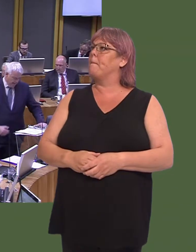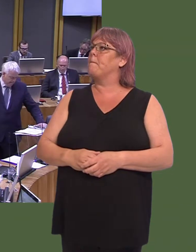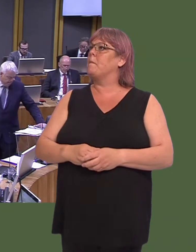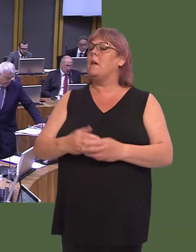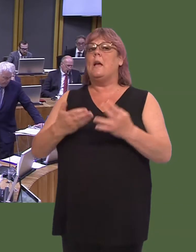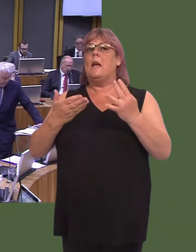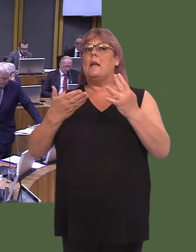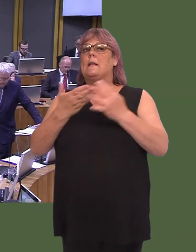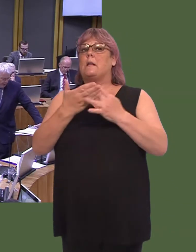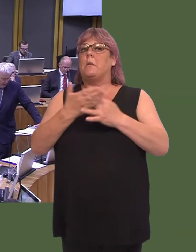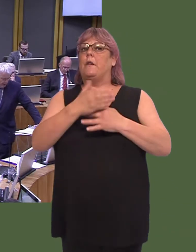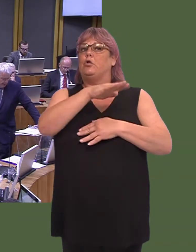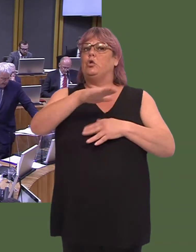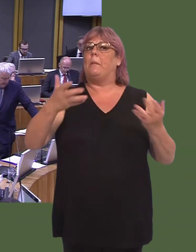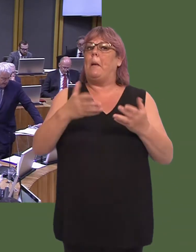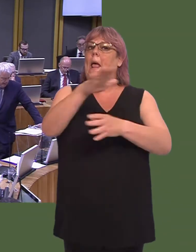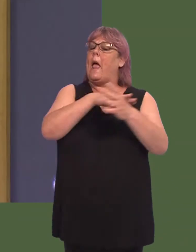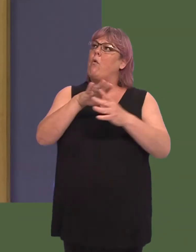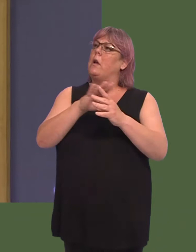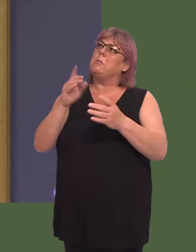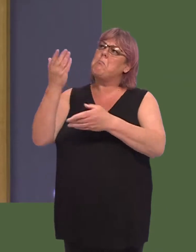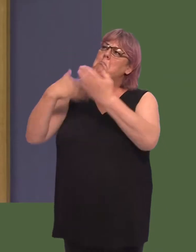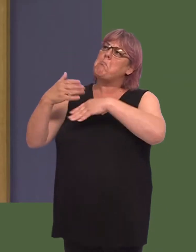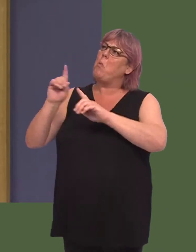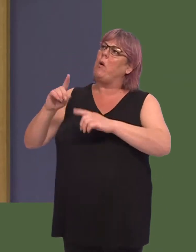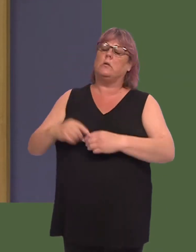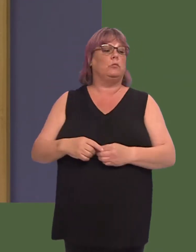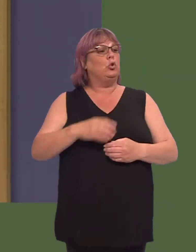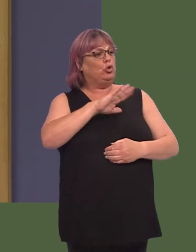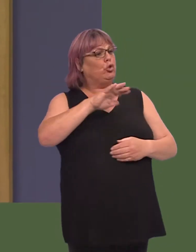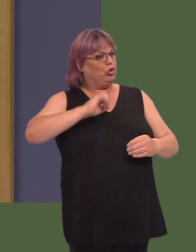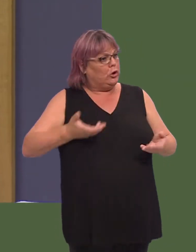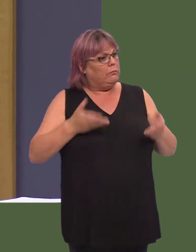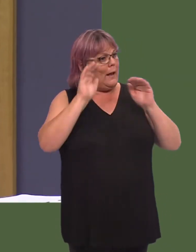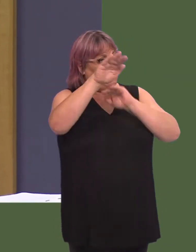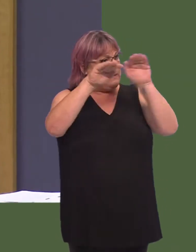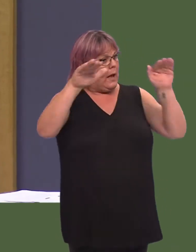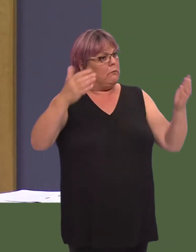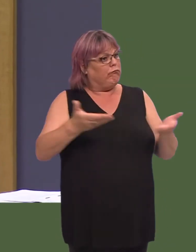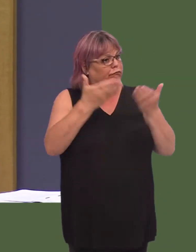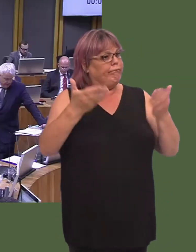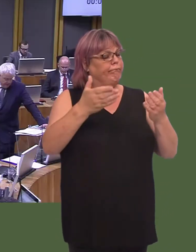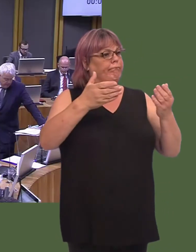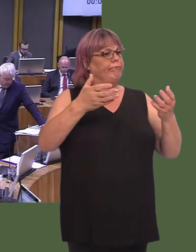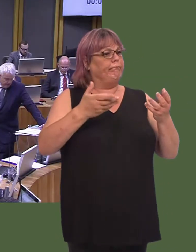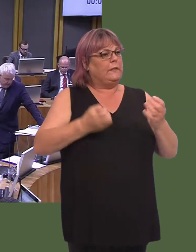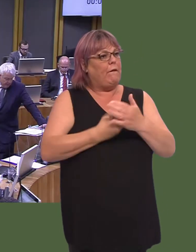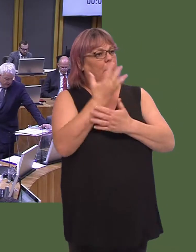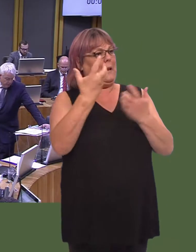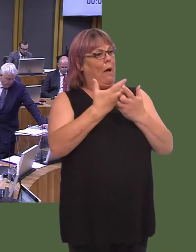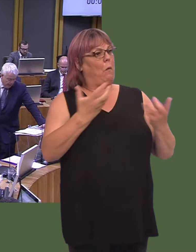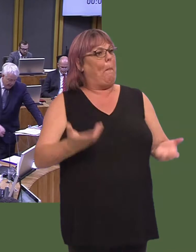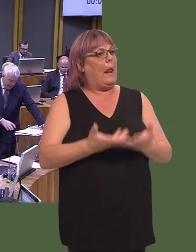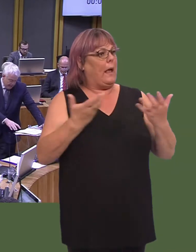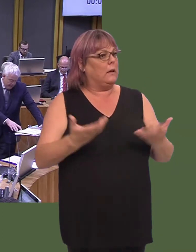First Minister make a statement on the accessibility of children's play areas? Well, all children benefit from being outside, interacting with their environment and